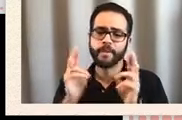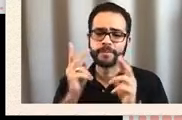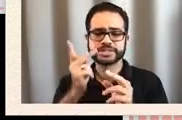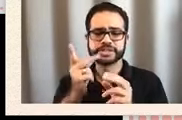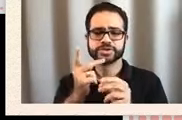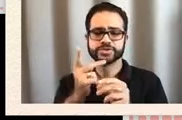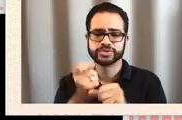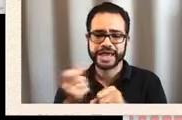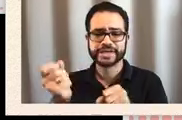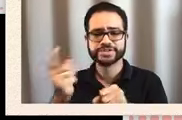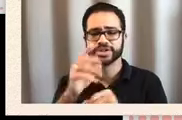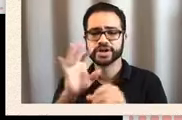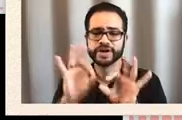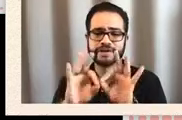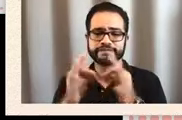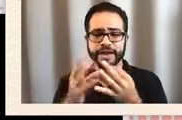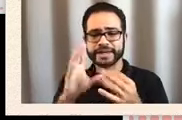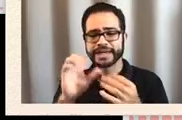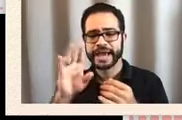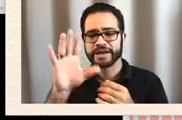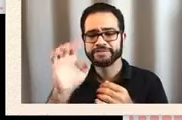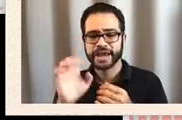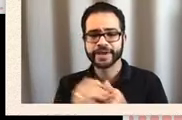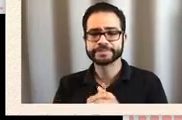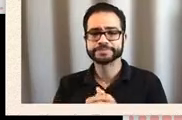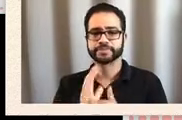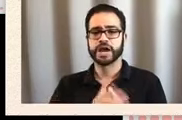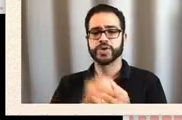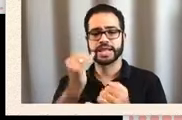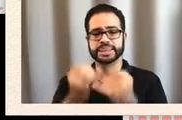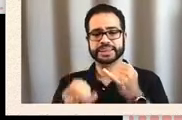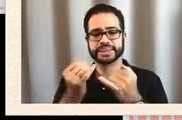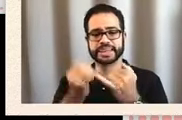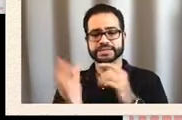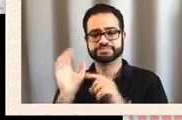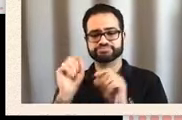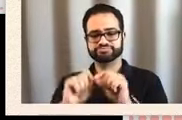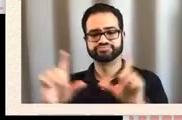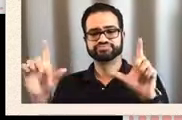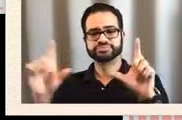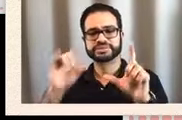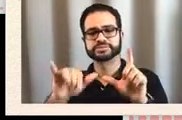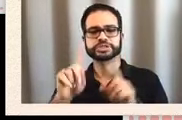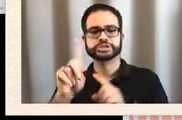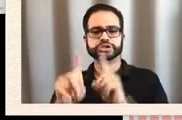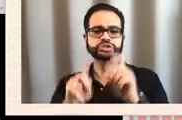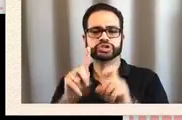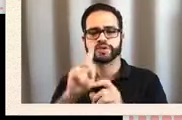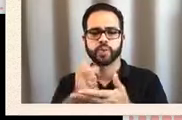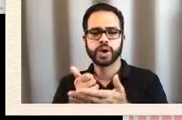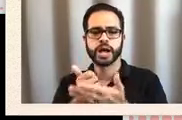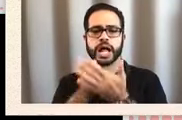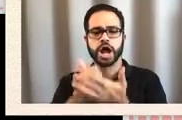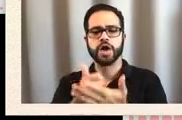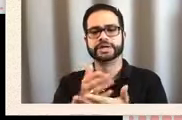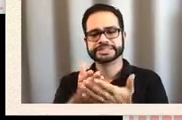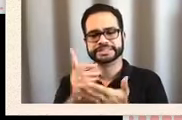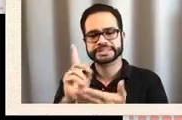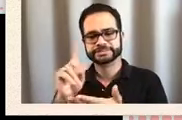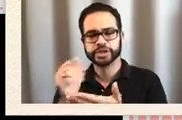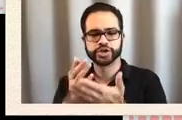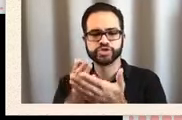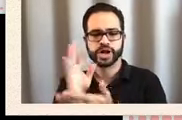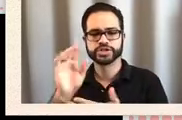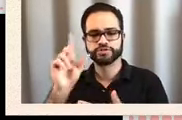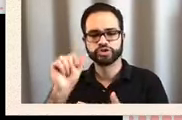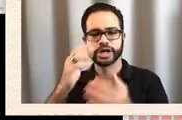next year. Our last slide here. So this is a survey that helps Disability Rights Florida determine what our priorities are going to